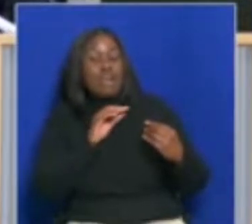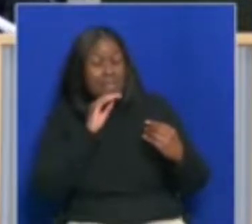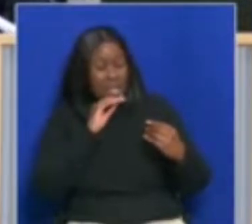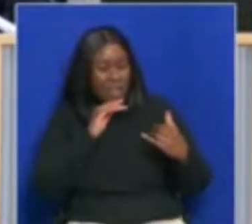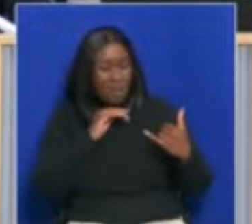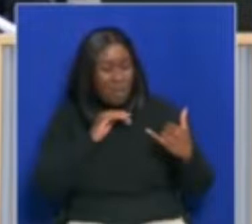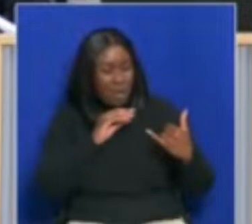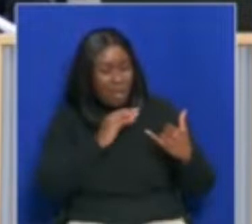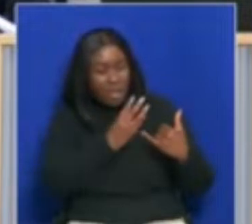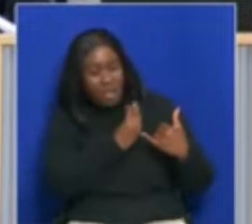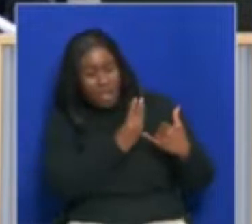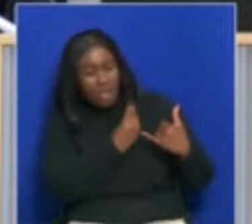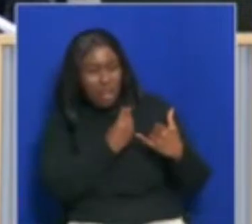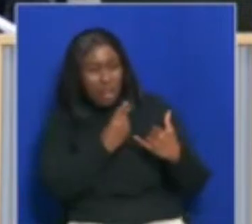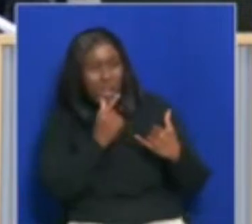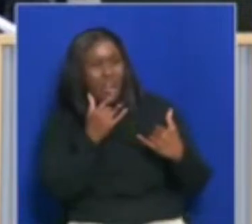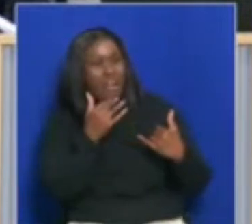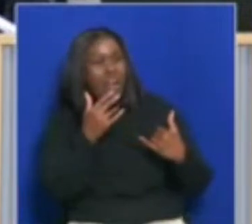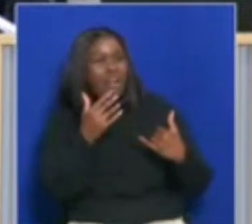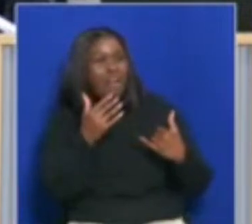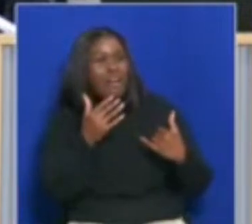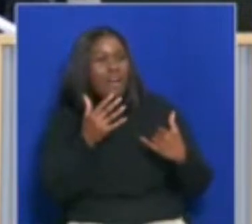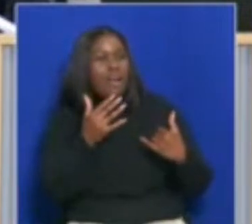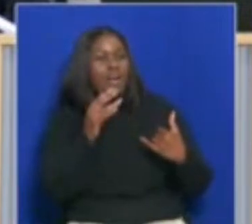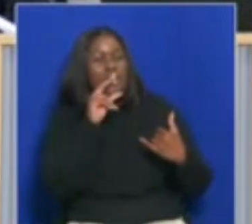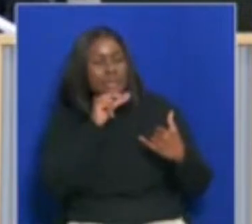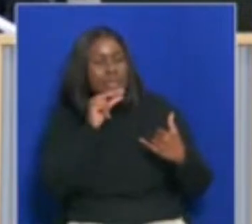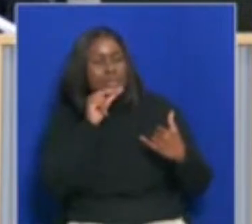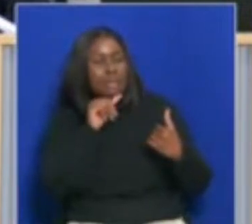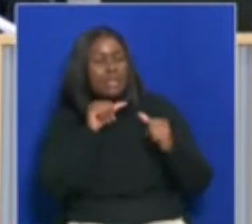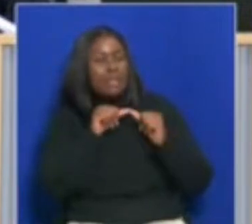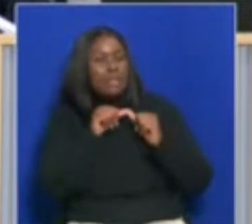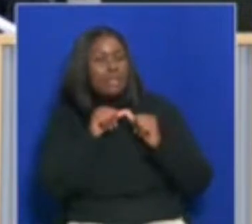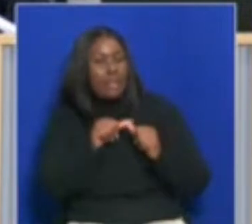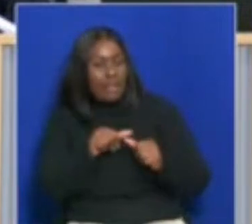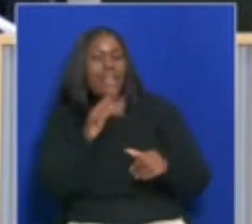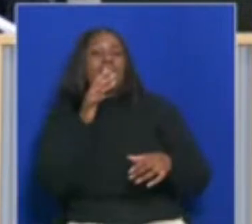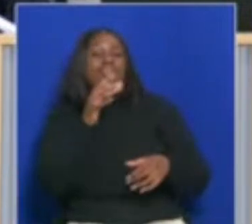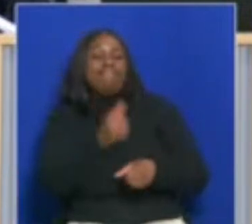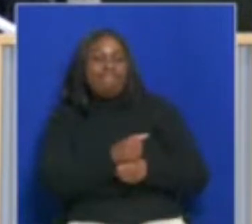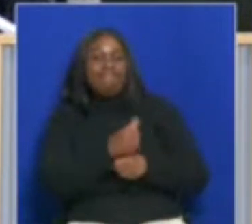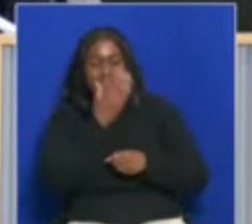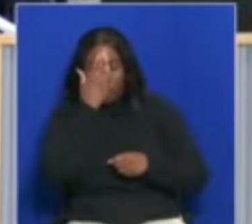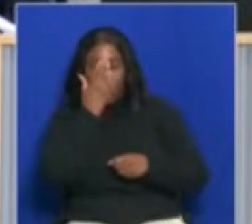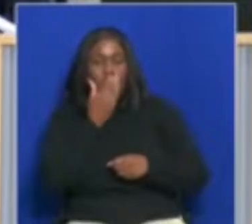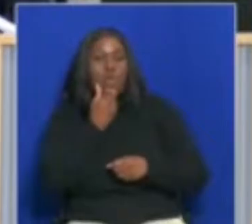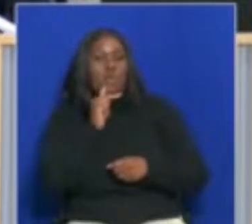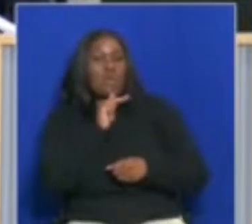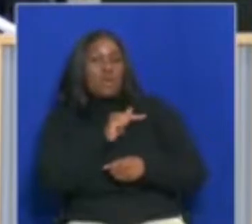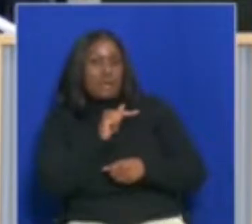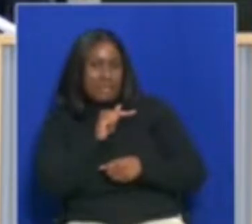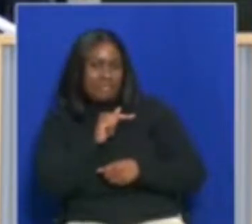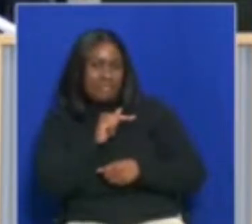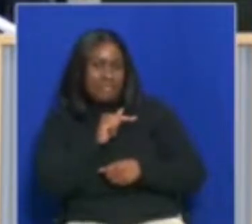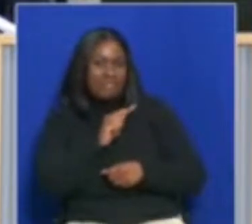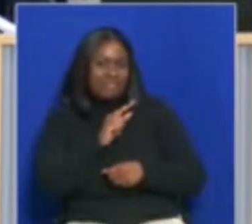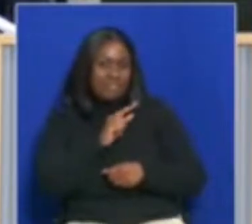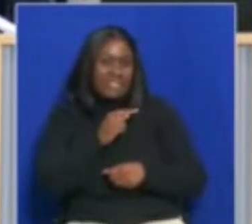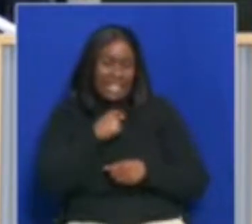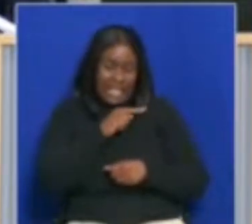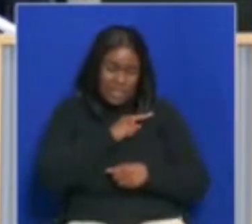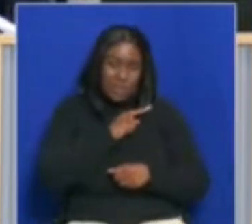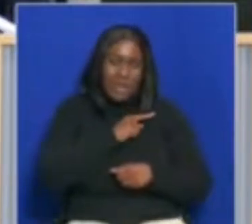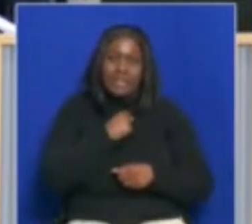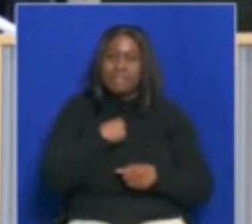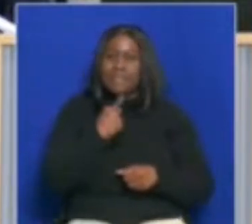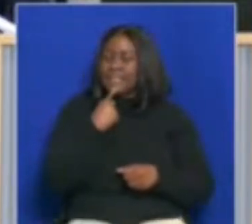as the person continues speaking, you then recognize the voice. So it's on that basis that I say